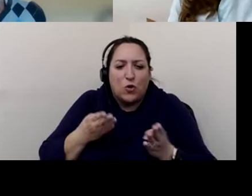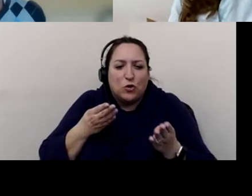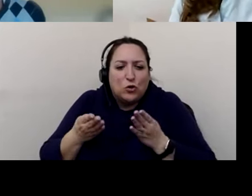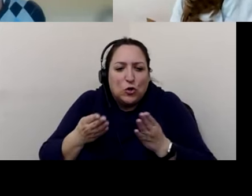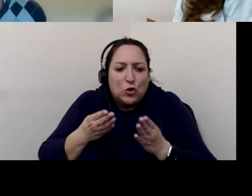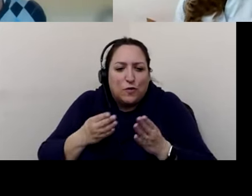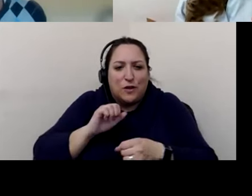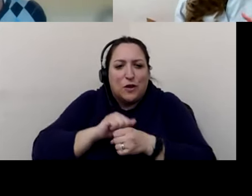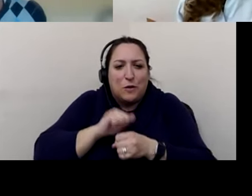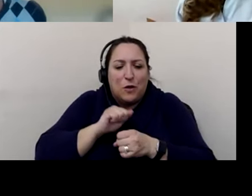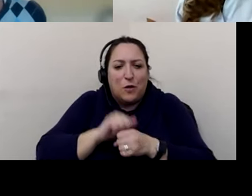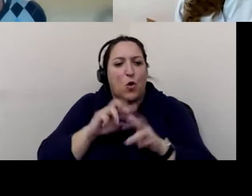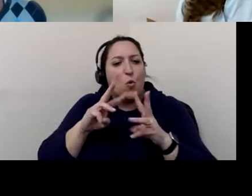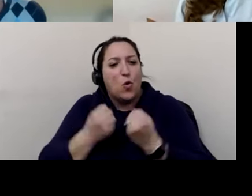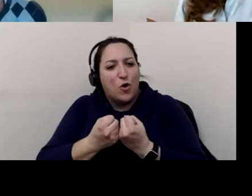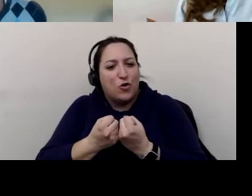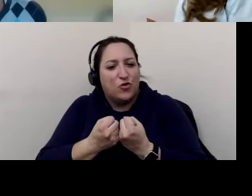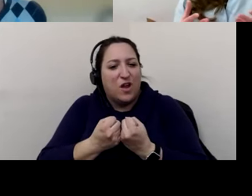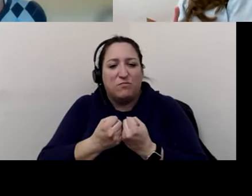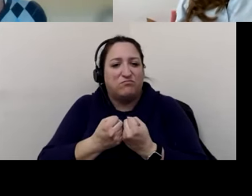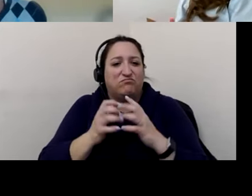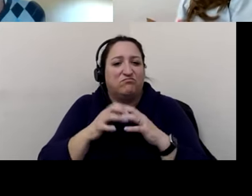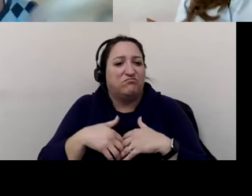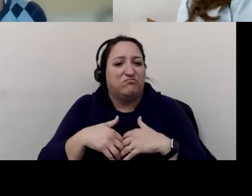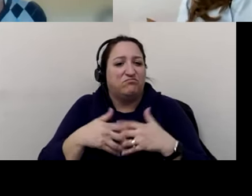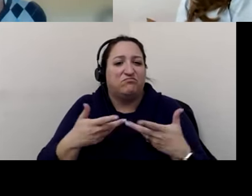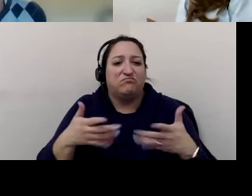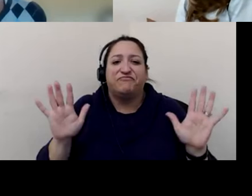little workshops. Those have all been ruled out. They weren't considered,